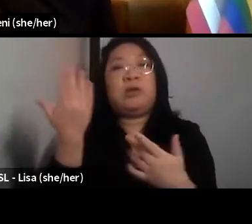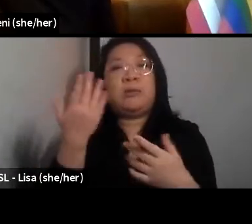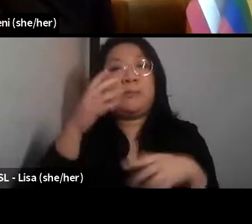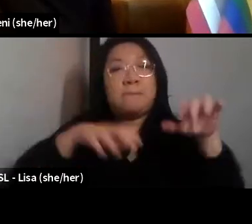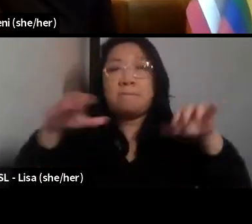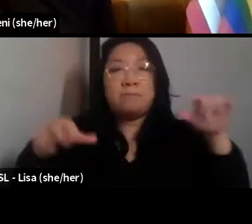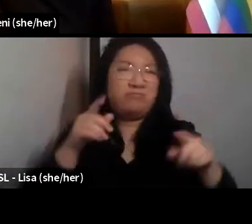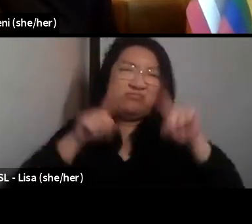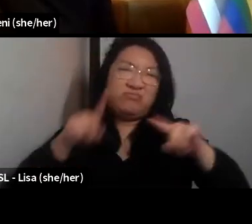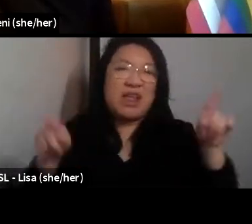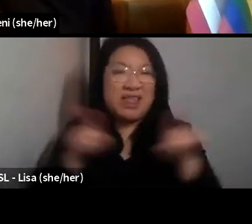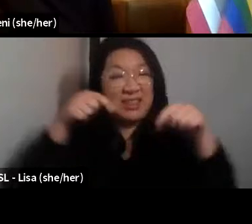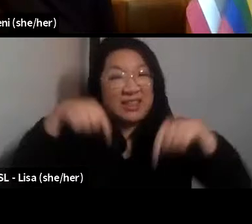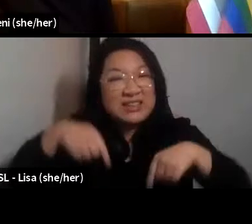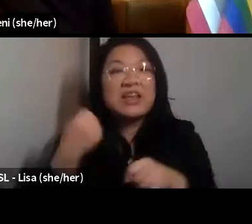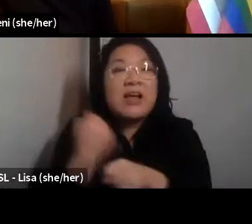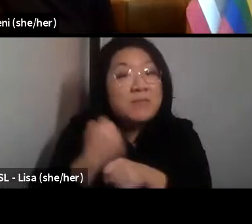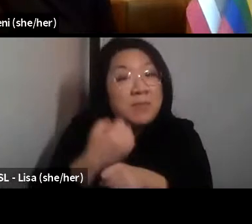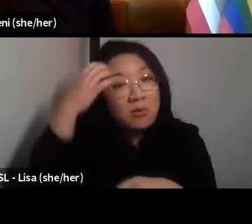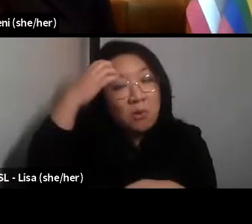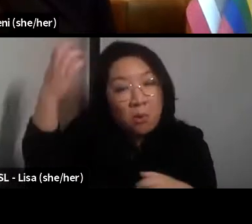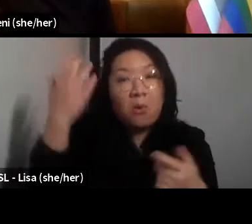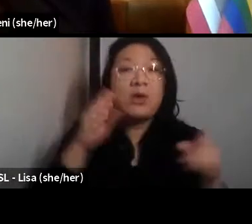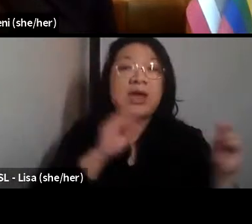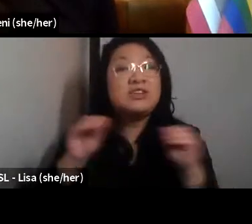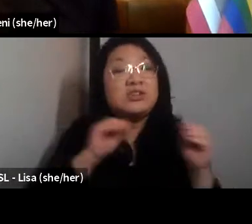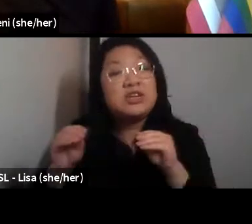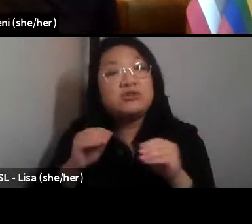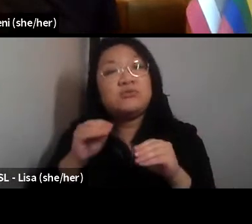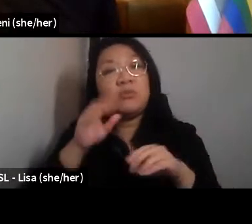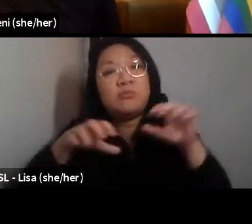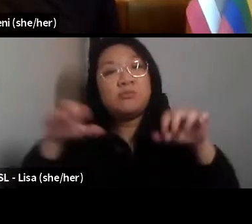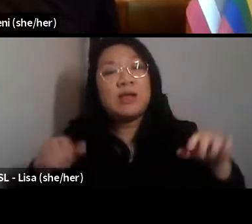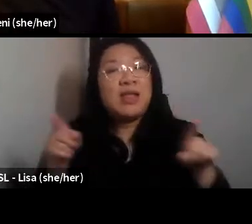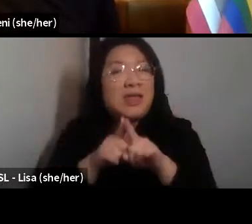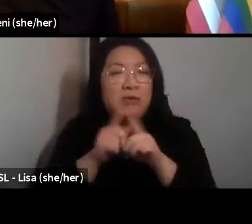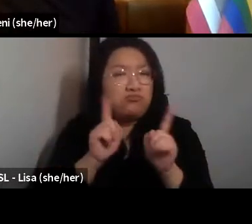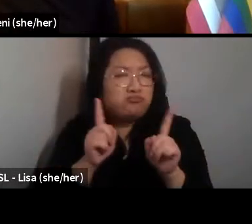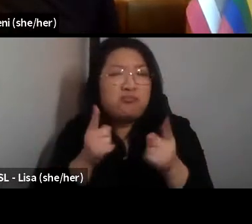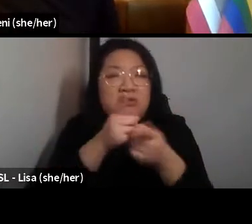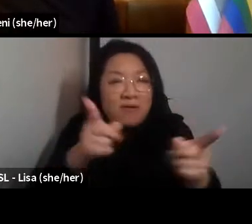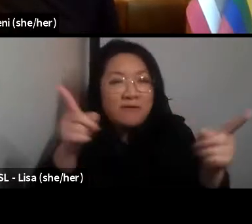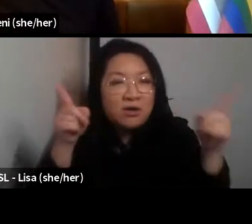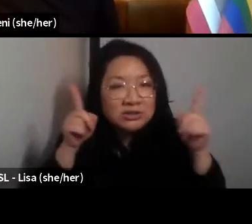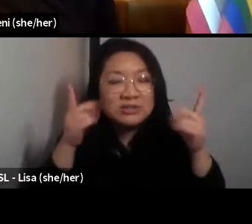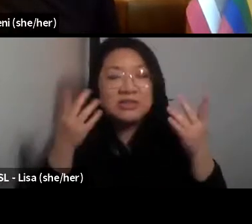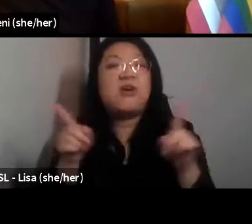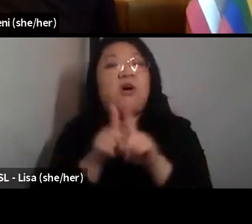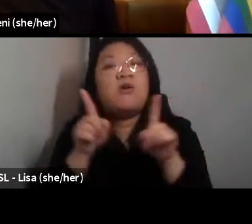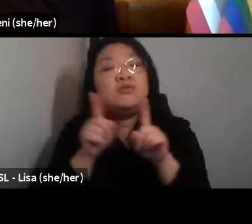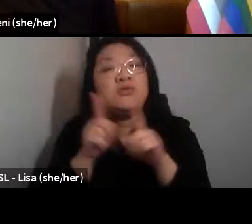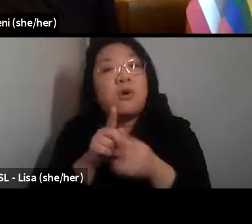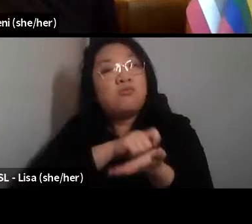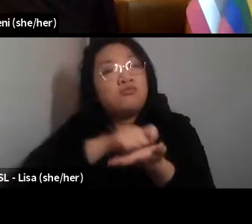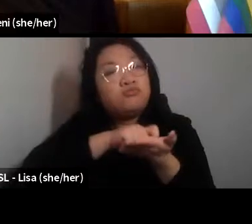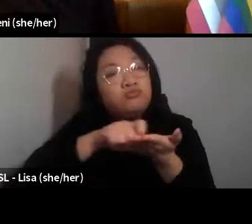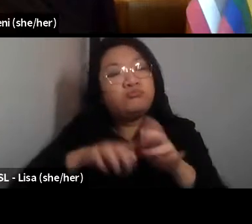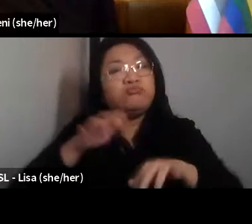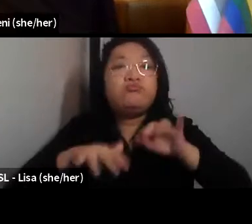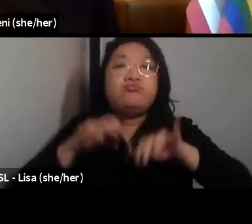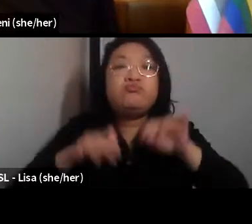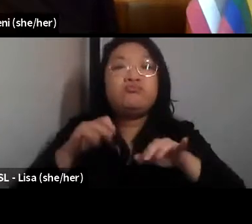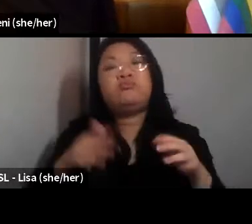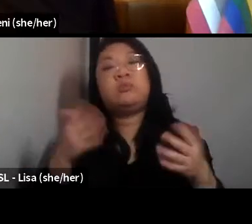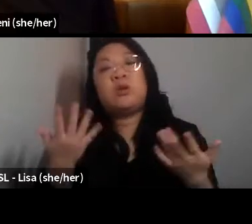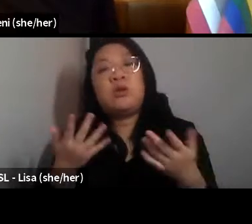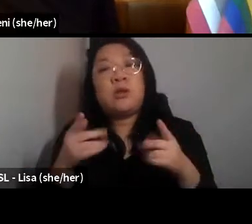in government bodies, or educational institutions like universities, and also by writing. I most recently just